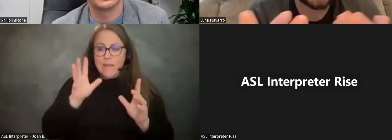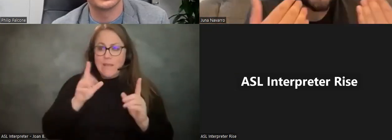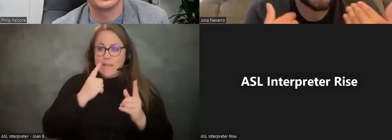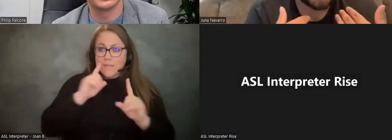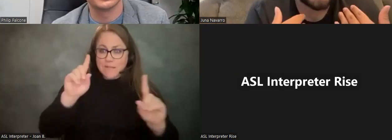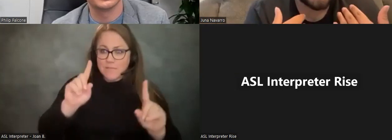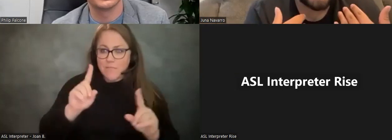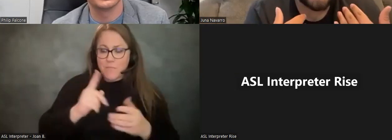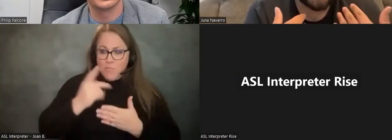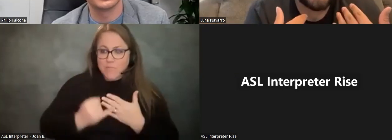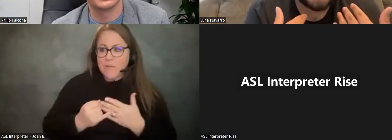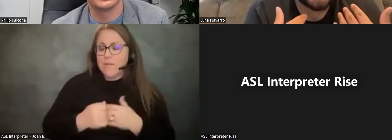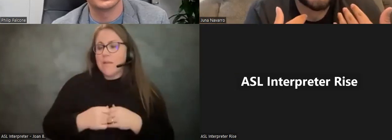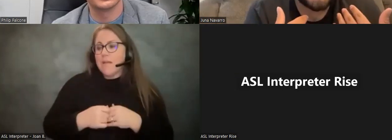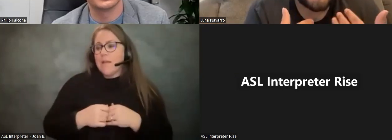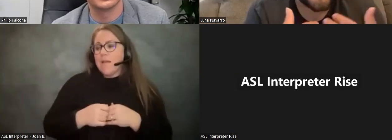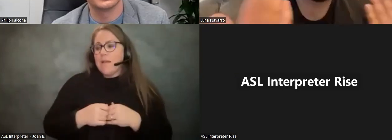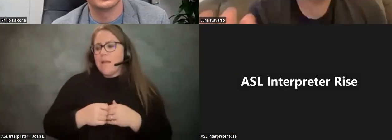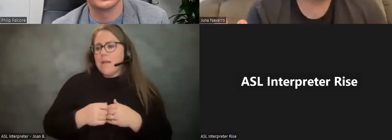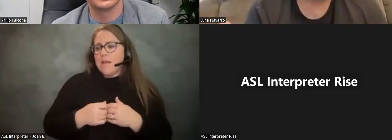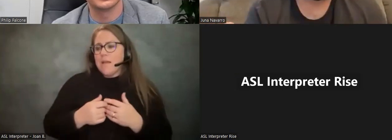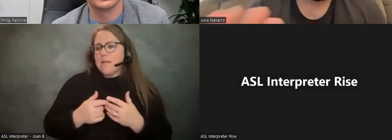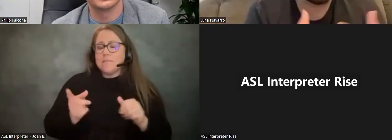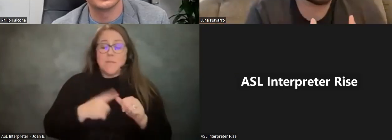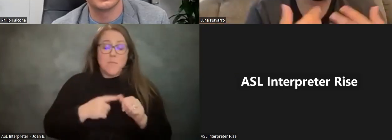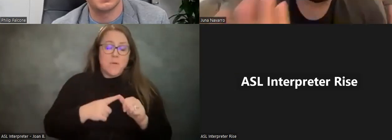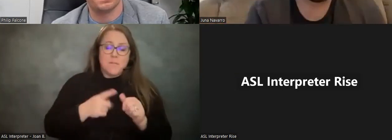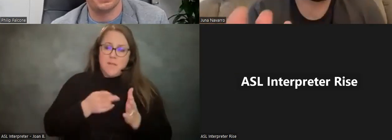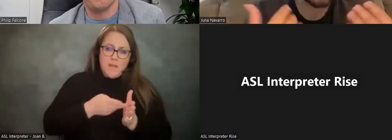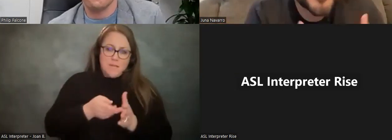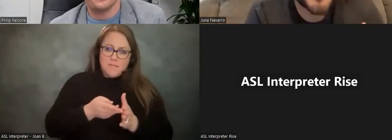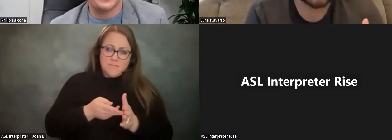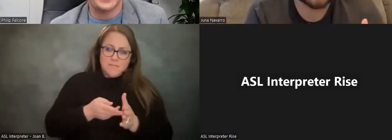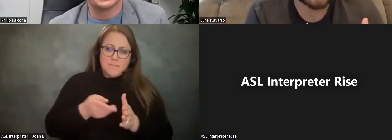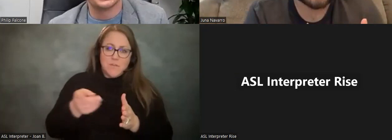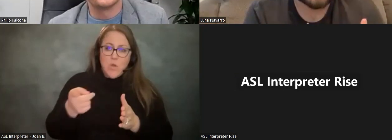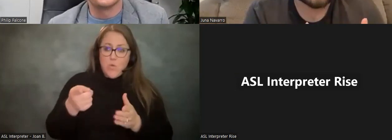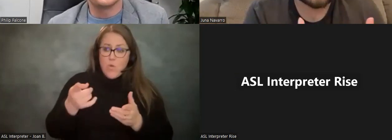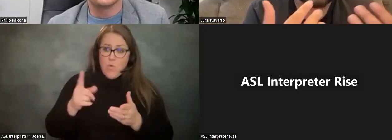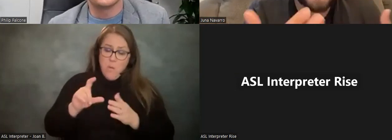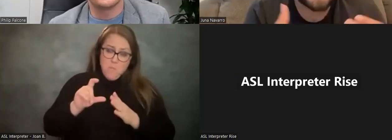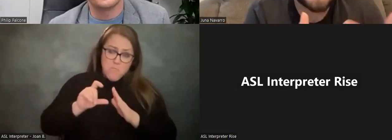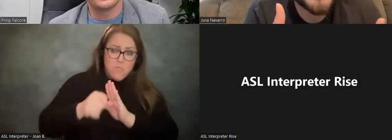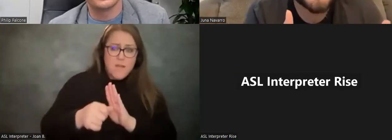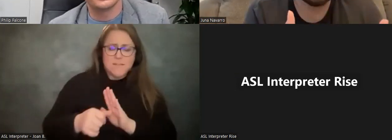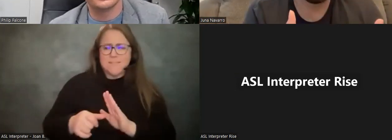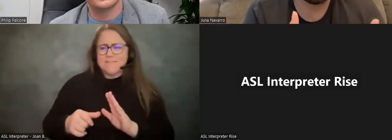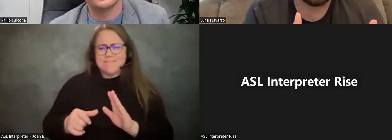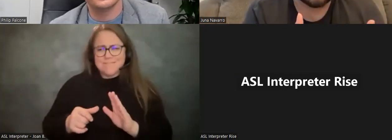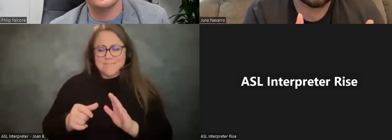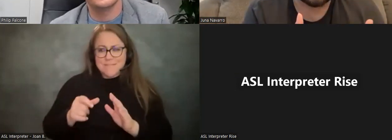is just having being honest. You're not there to impress, you're there to learn kind of